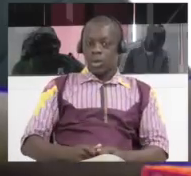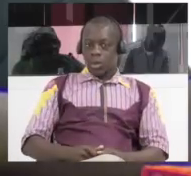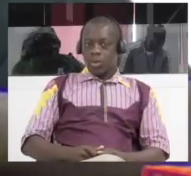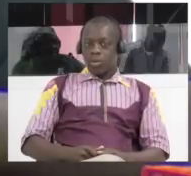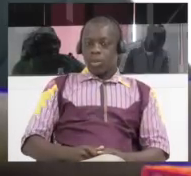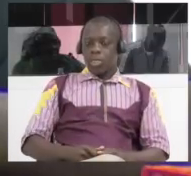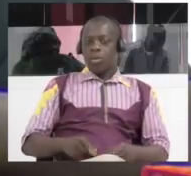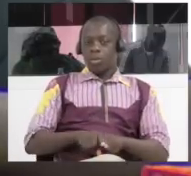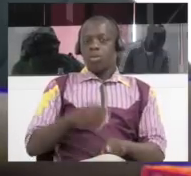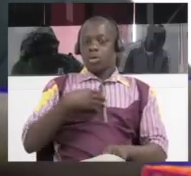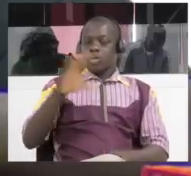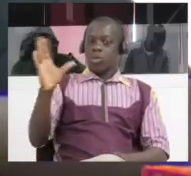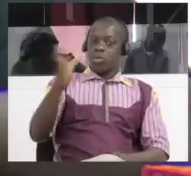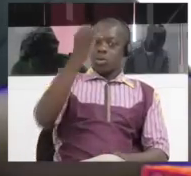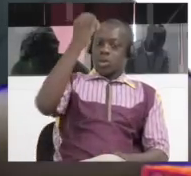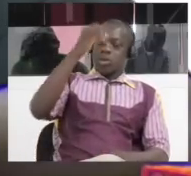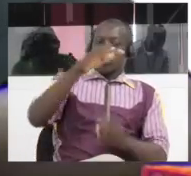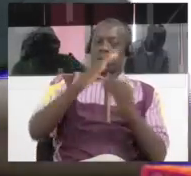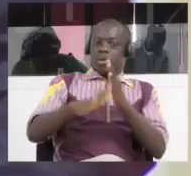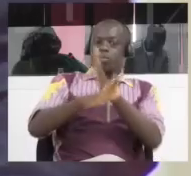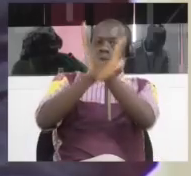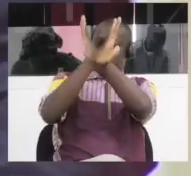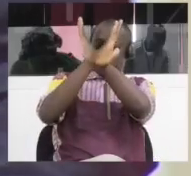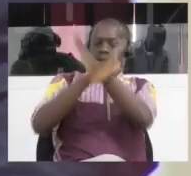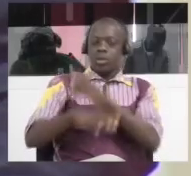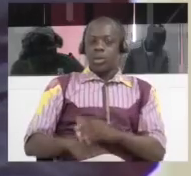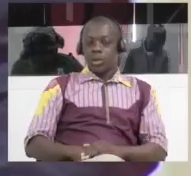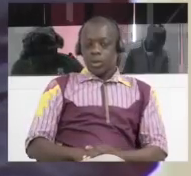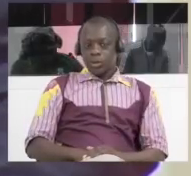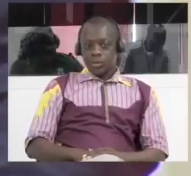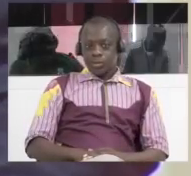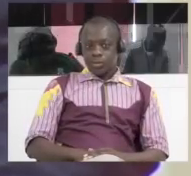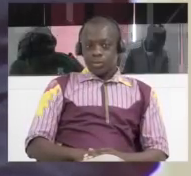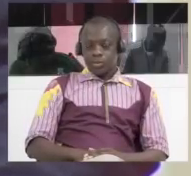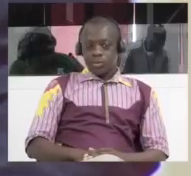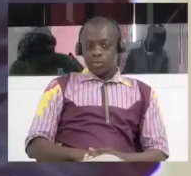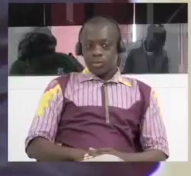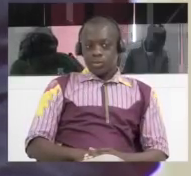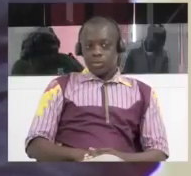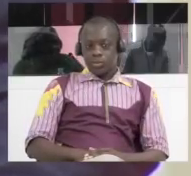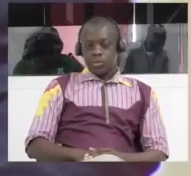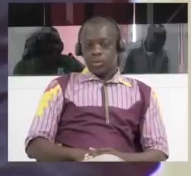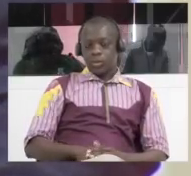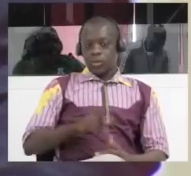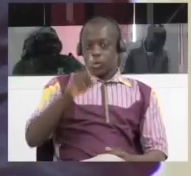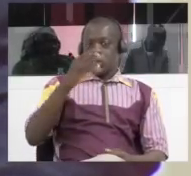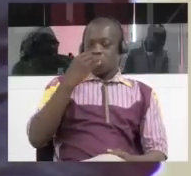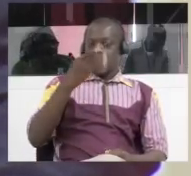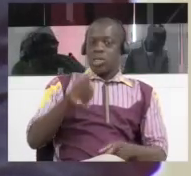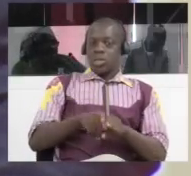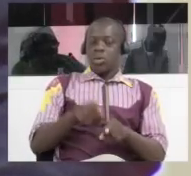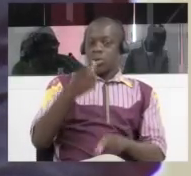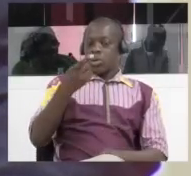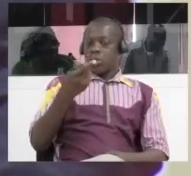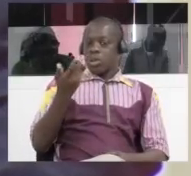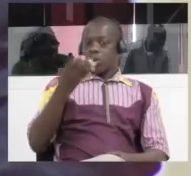defeating the obstacle. Yes, I was. You said you are the company commander. Who were your